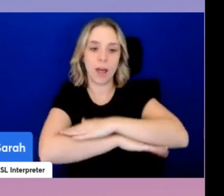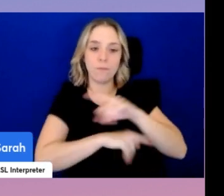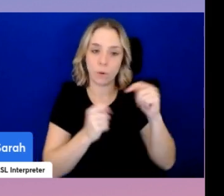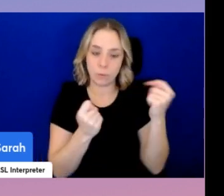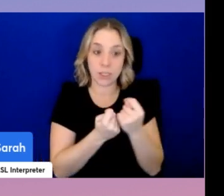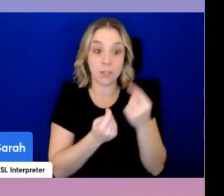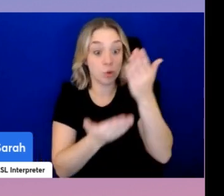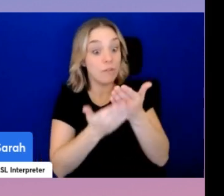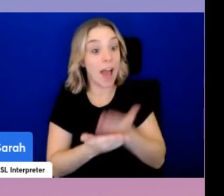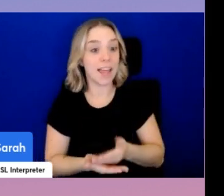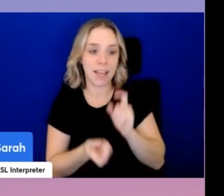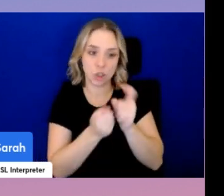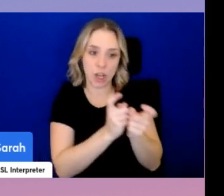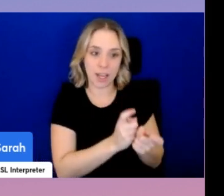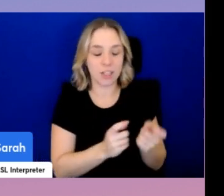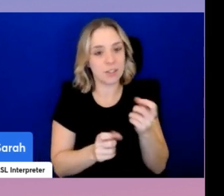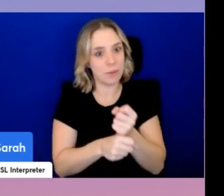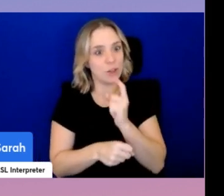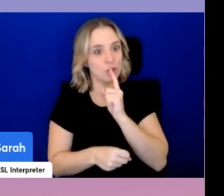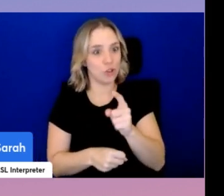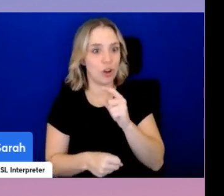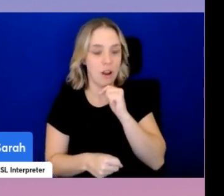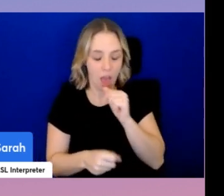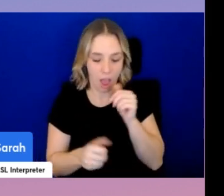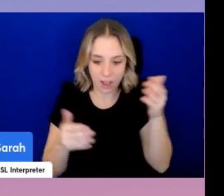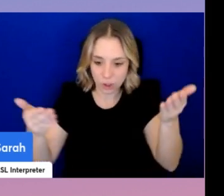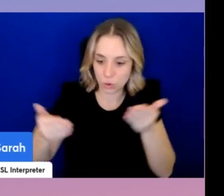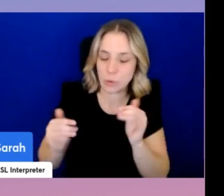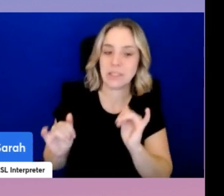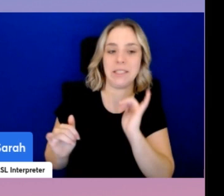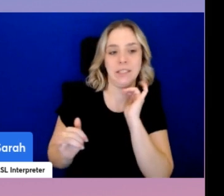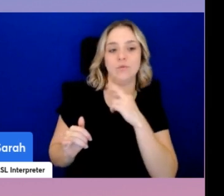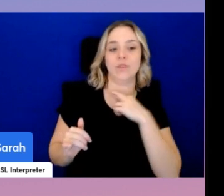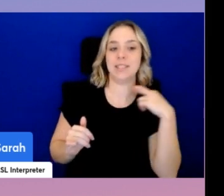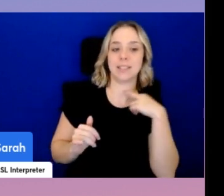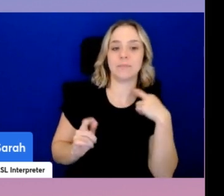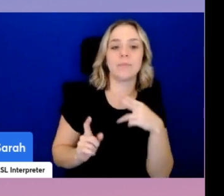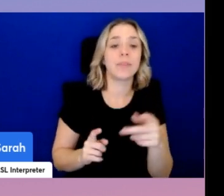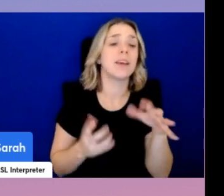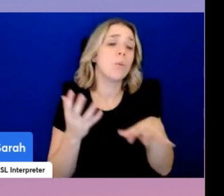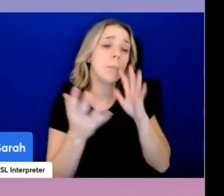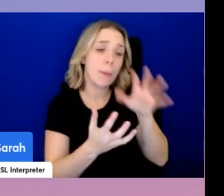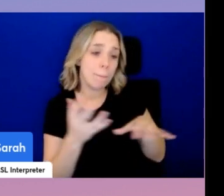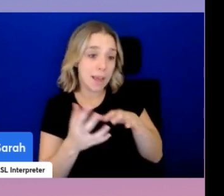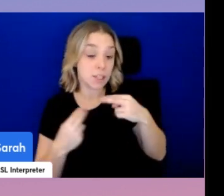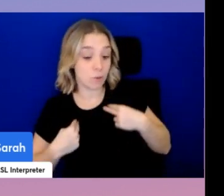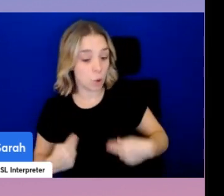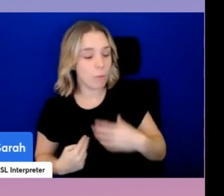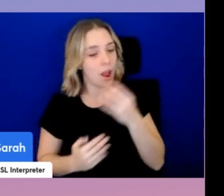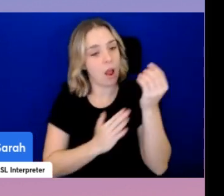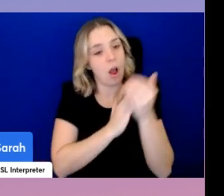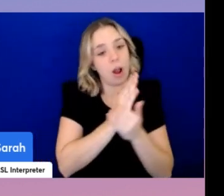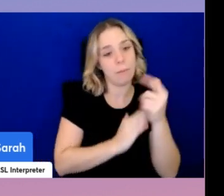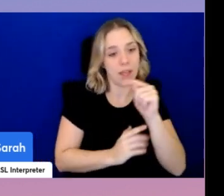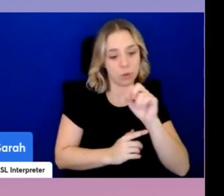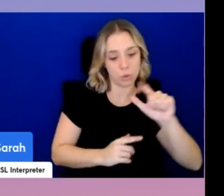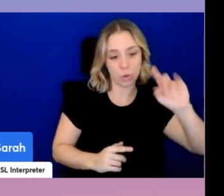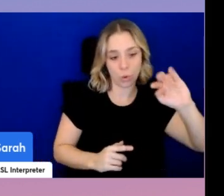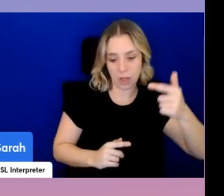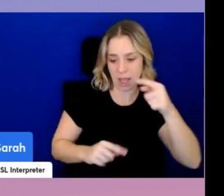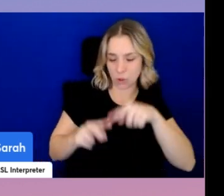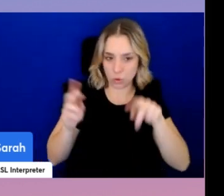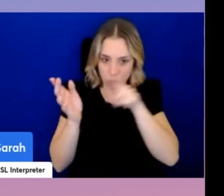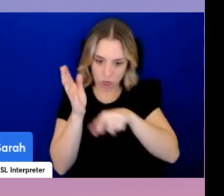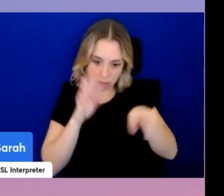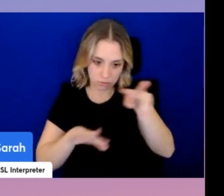introduce unintended risk. We leverage a mix of human and automated tooling to check and review code changes before it